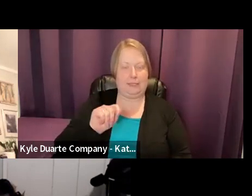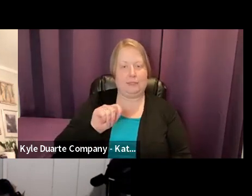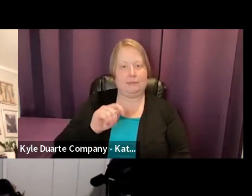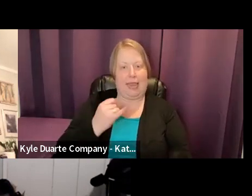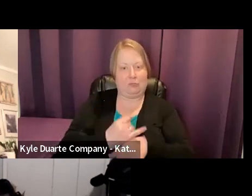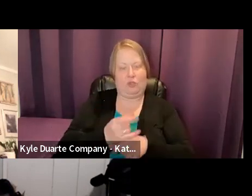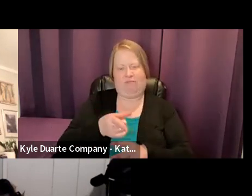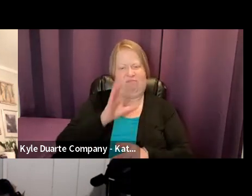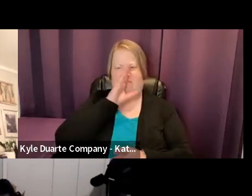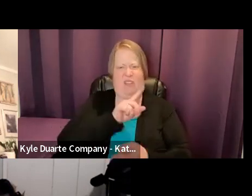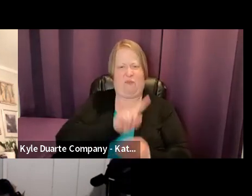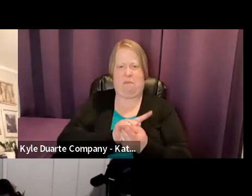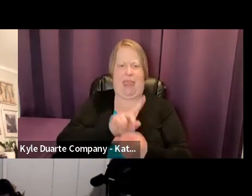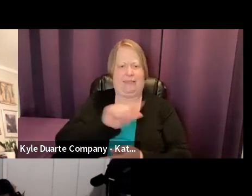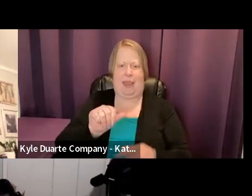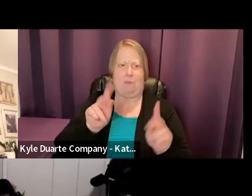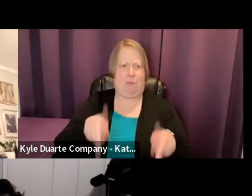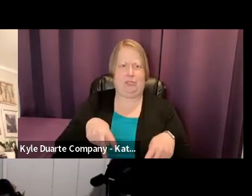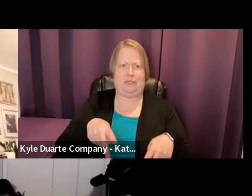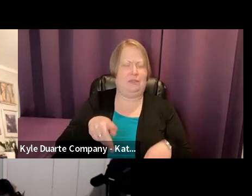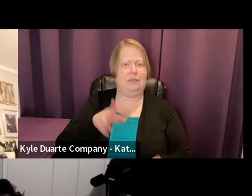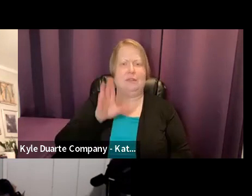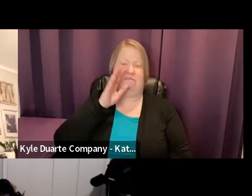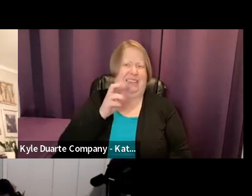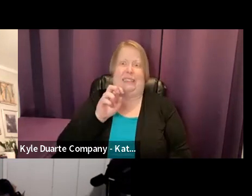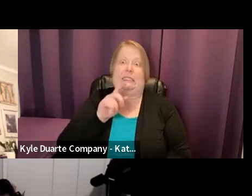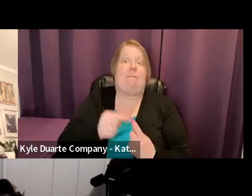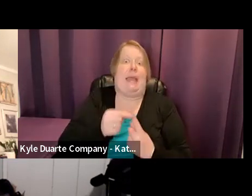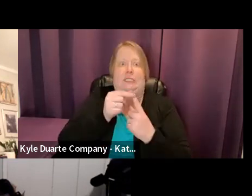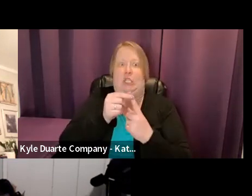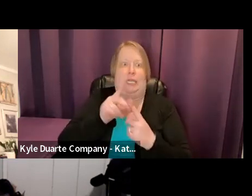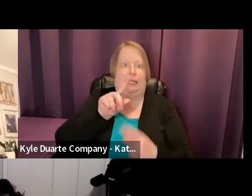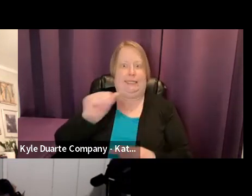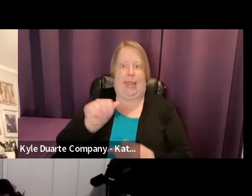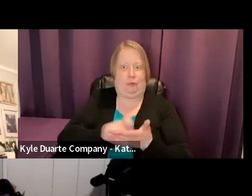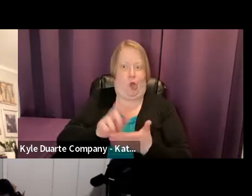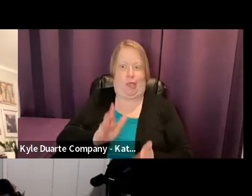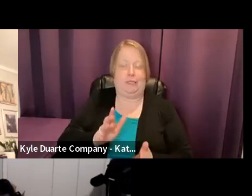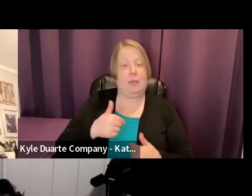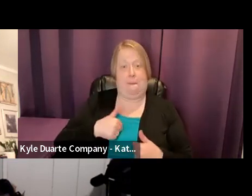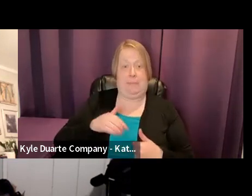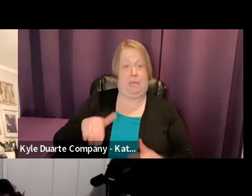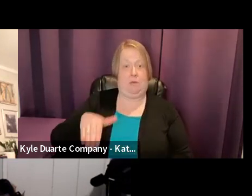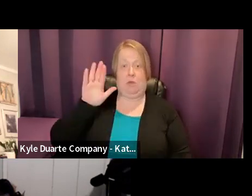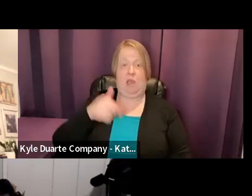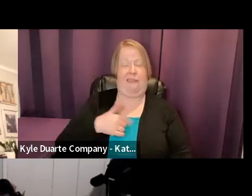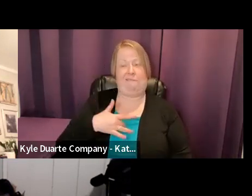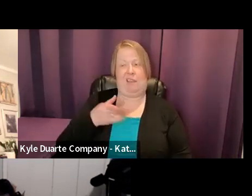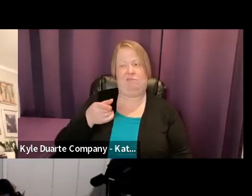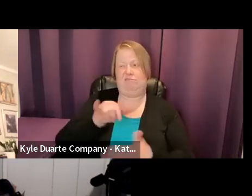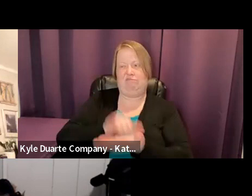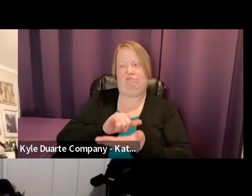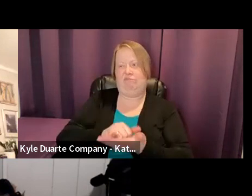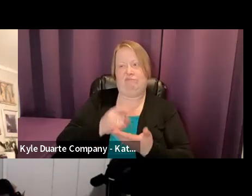let alone a disabled journalist. You know, I know that when I was growing up, I didn't think journalism was a job that I could do. I'd